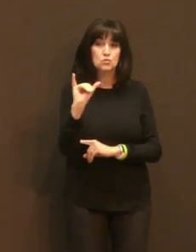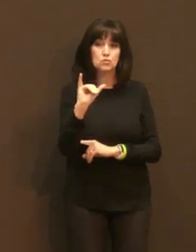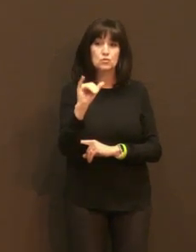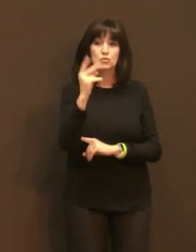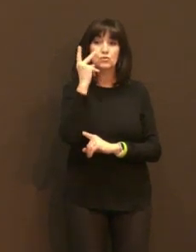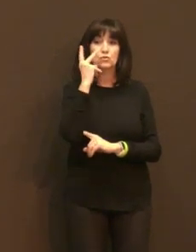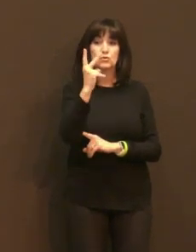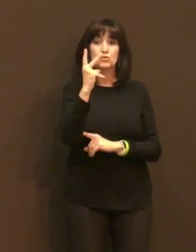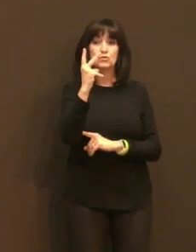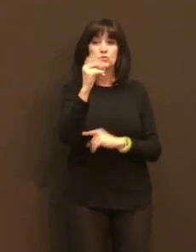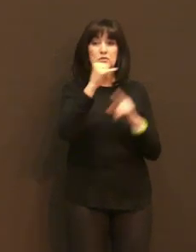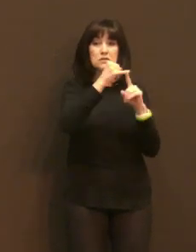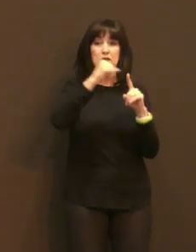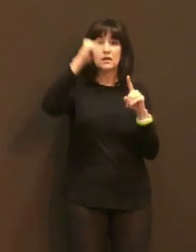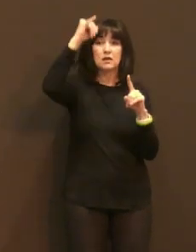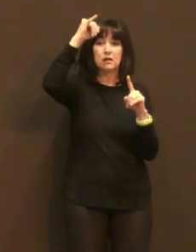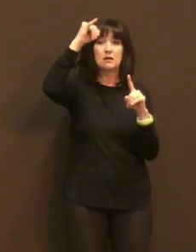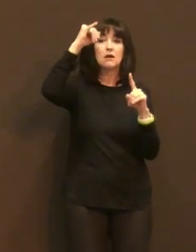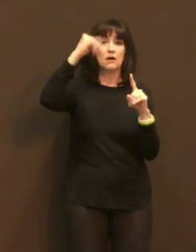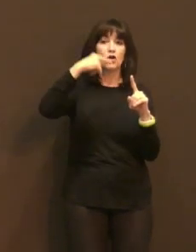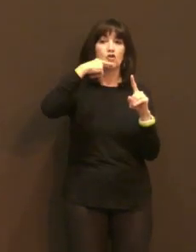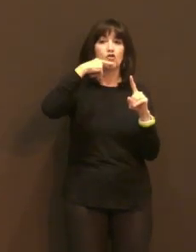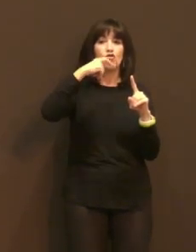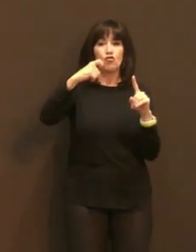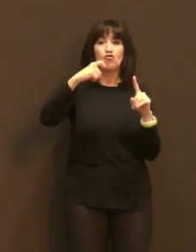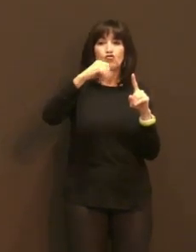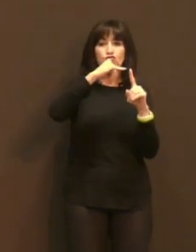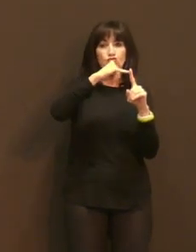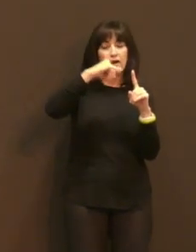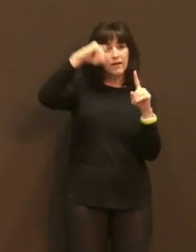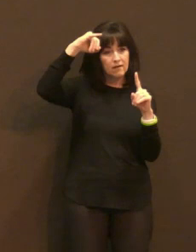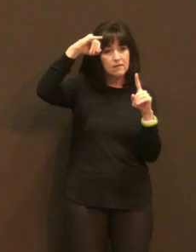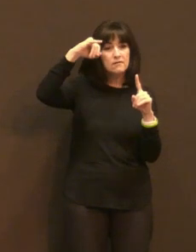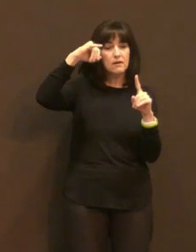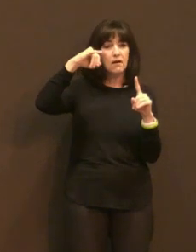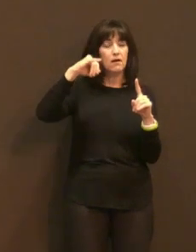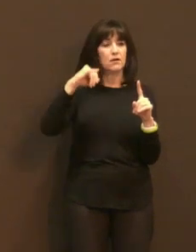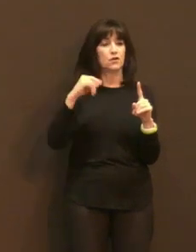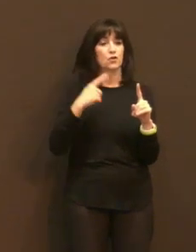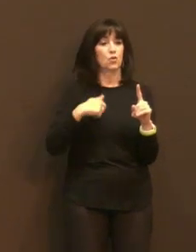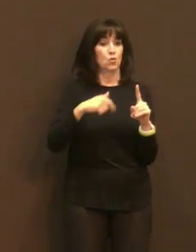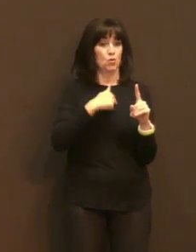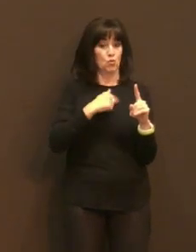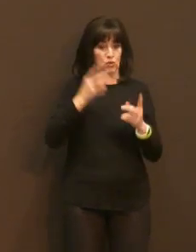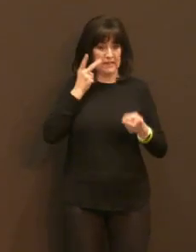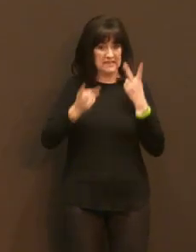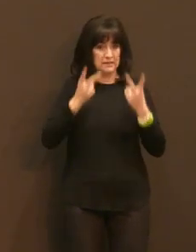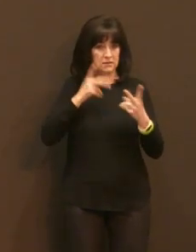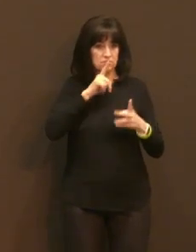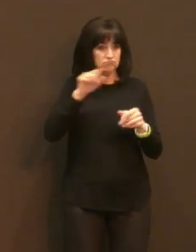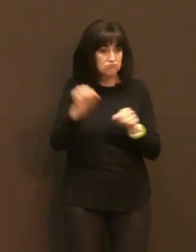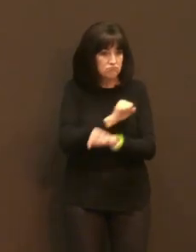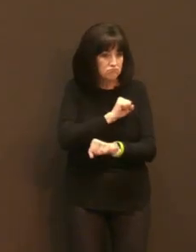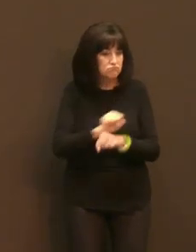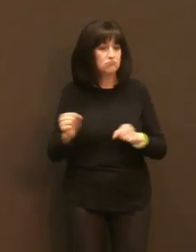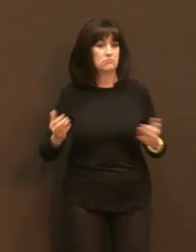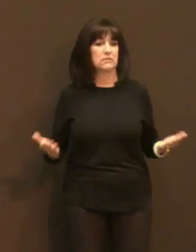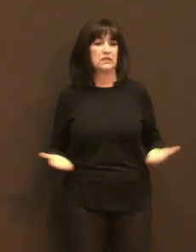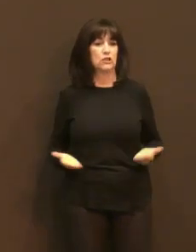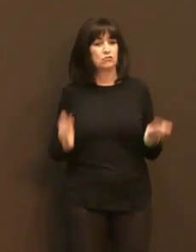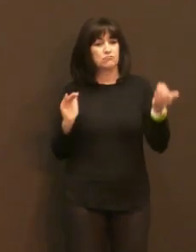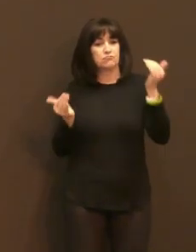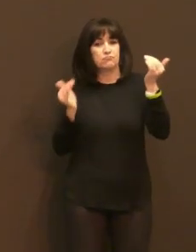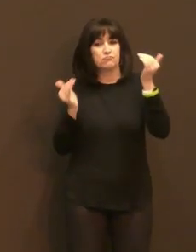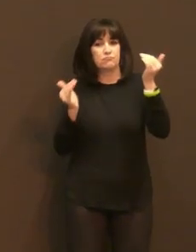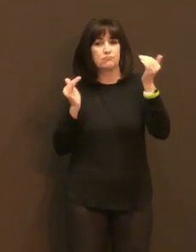line, is a model that basically reflected what we were seeing on the ground here in our state. In each of